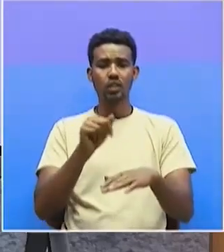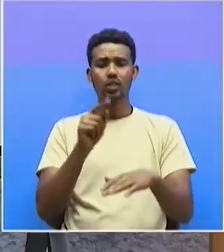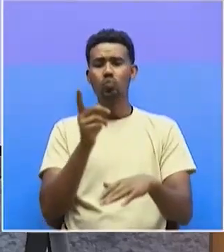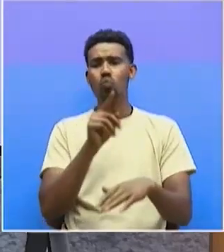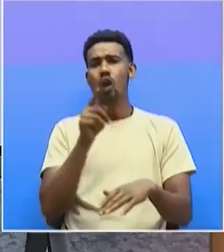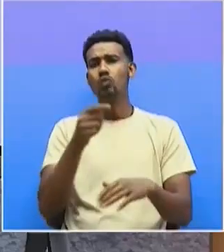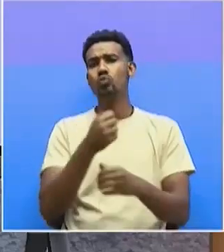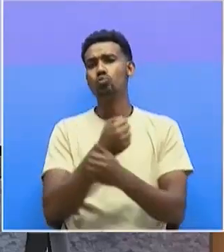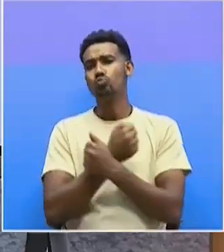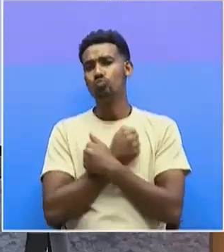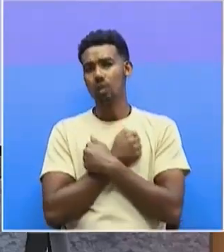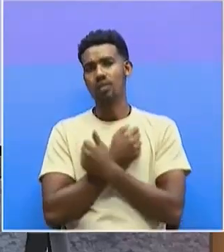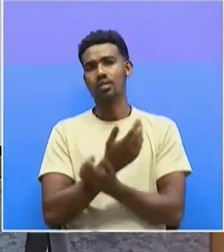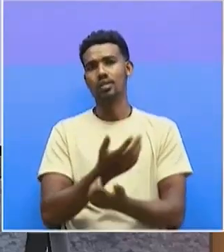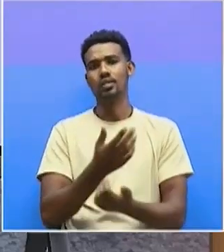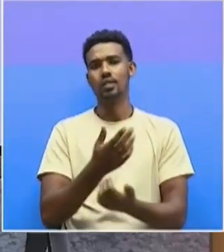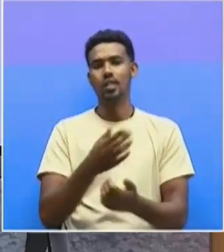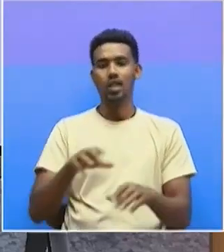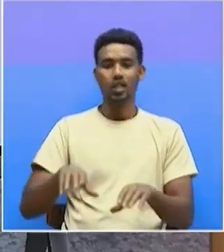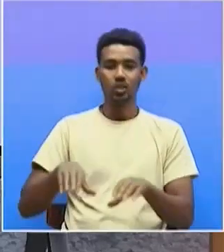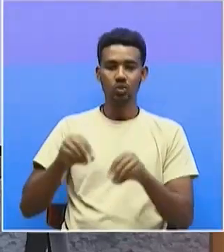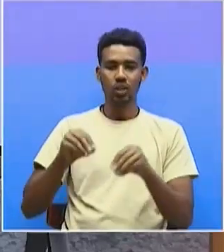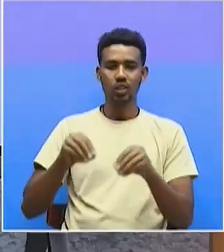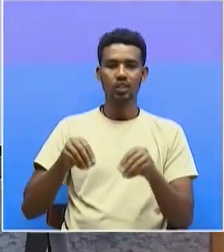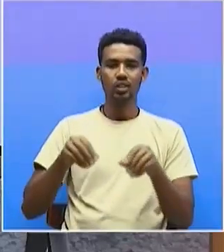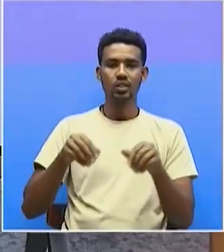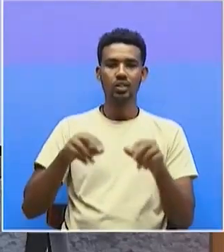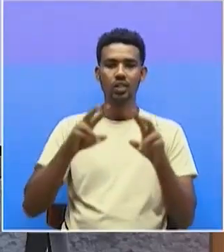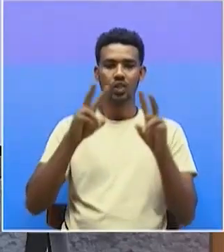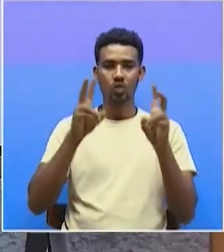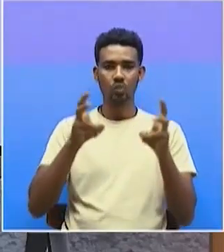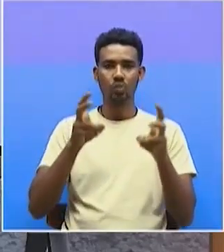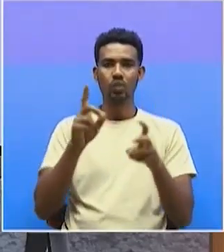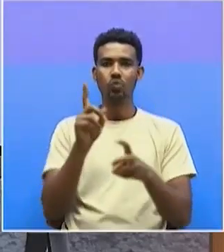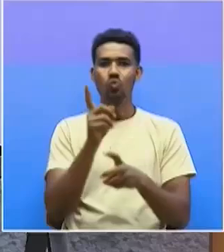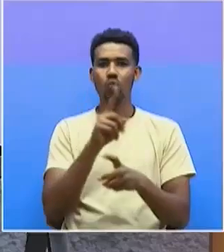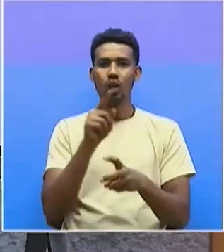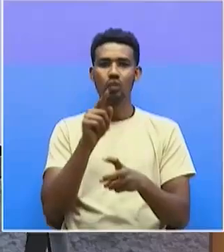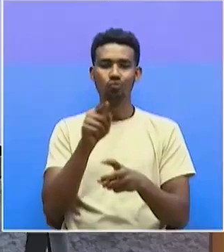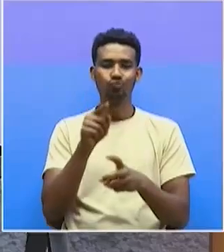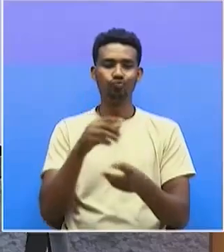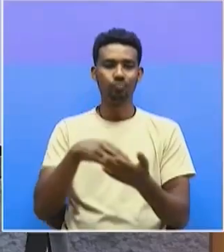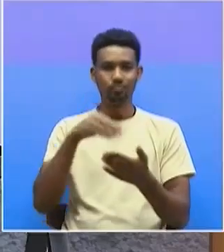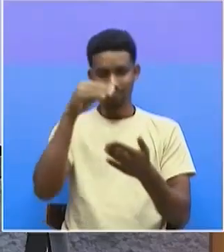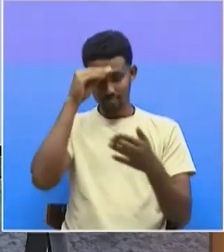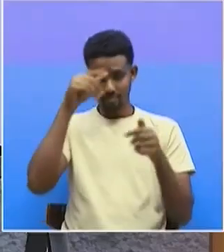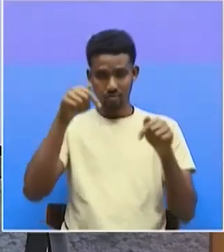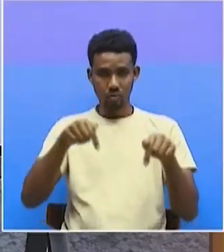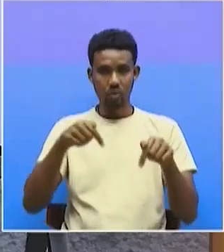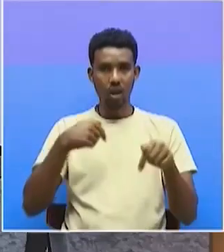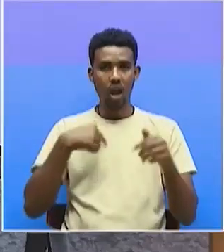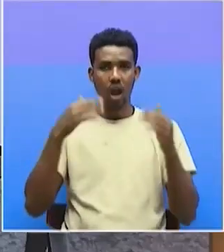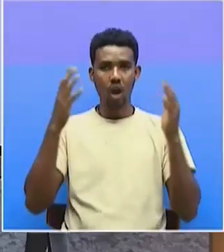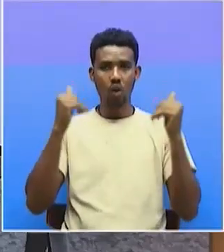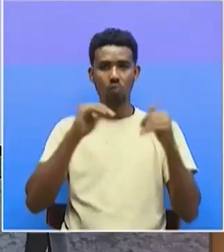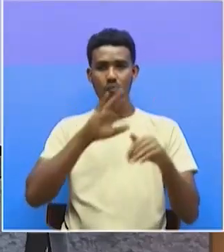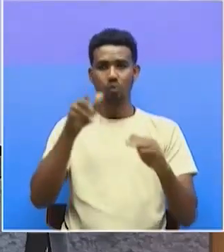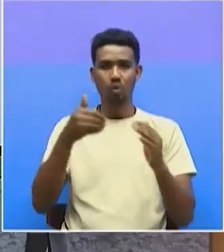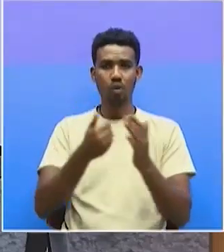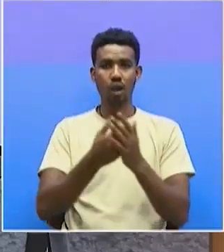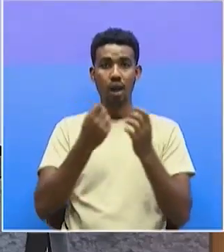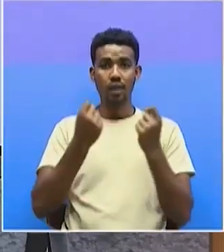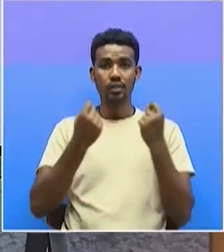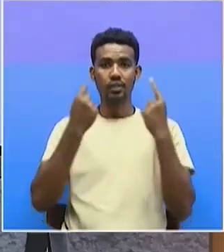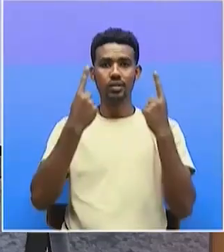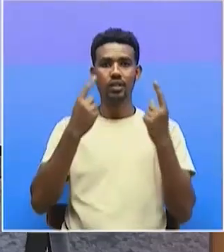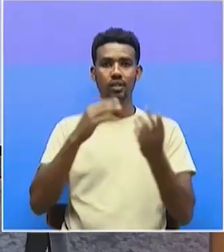or not. Students, this is the topic what we will learn today. I hope you all are enjoy and understand